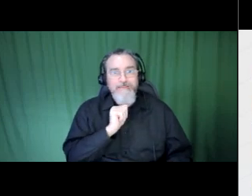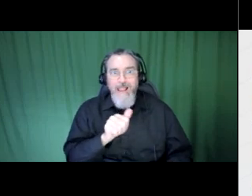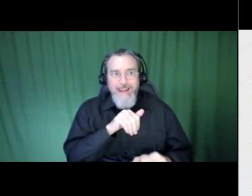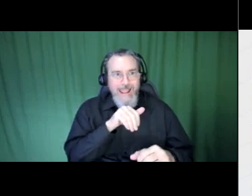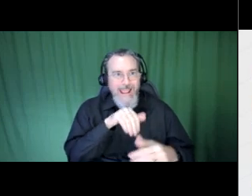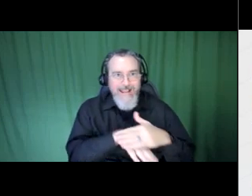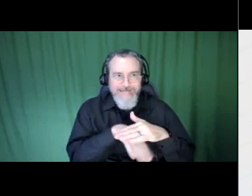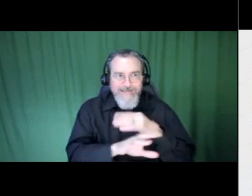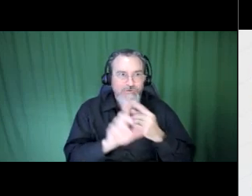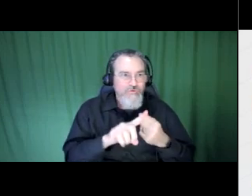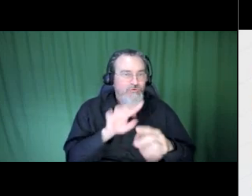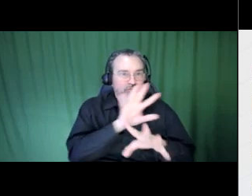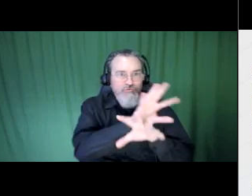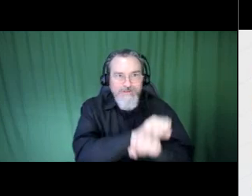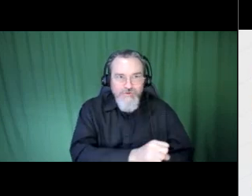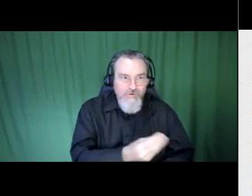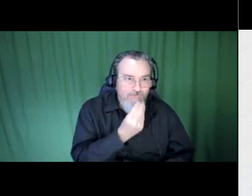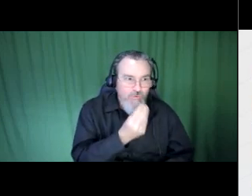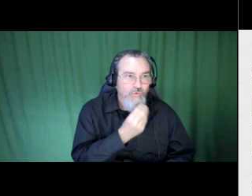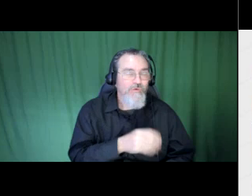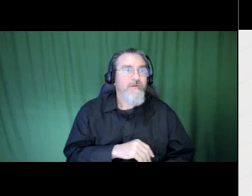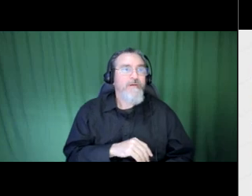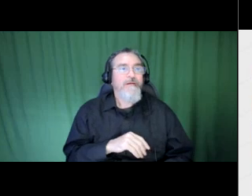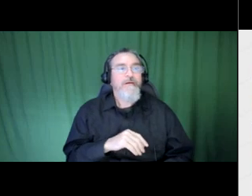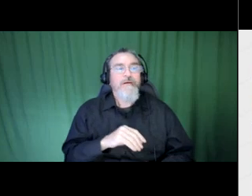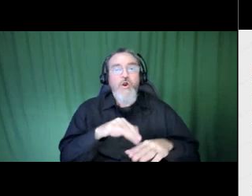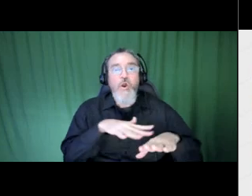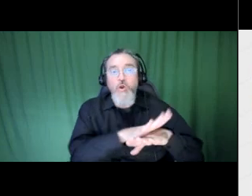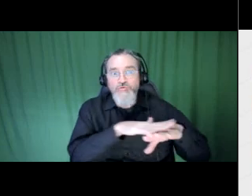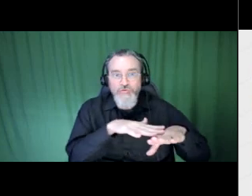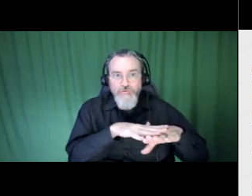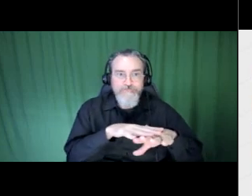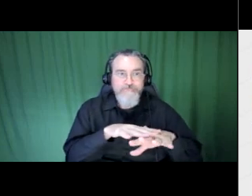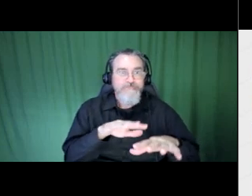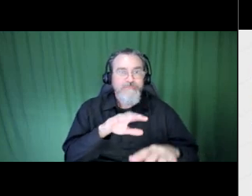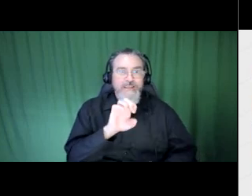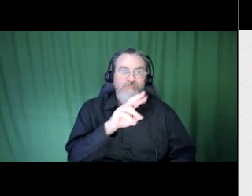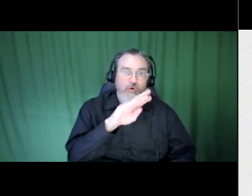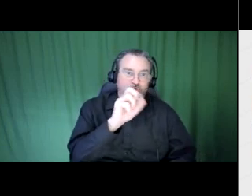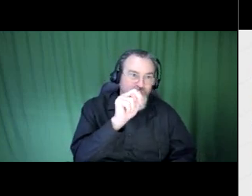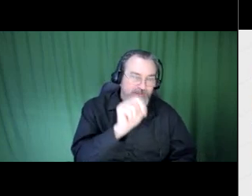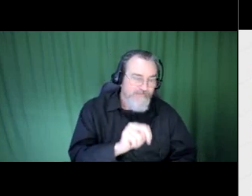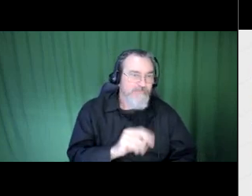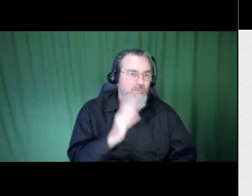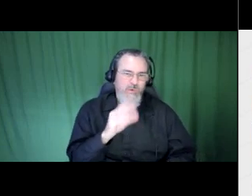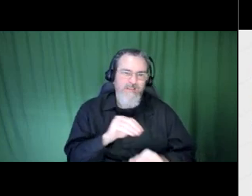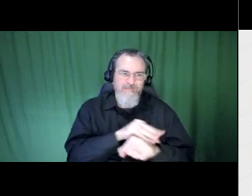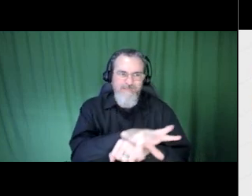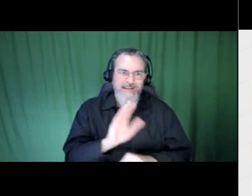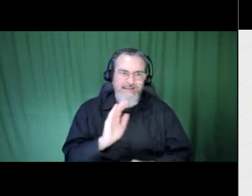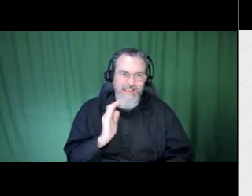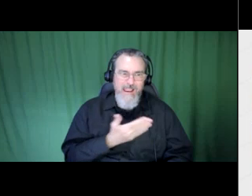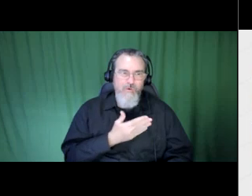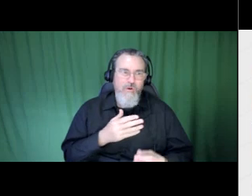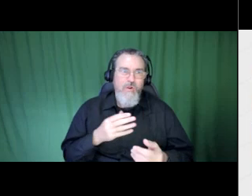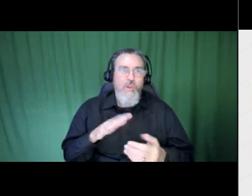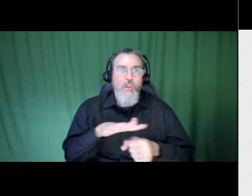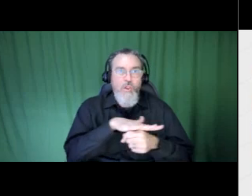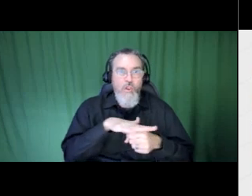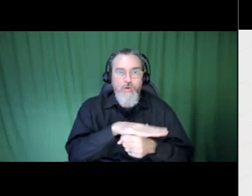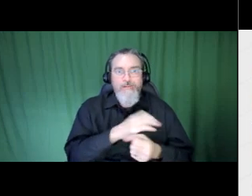and so much more, all of which are affecting our cultures, ways of life, and local economies. And so our project is really proposing to